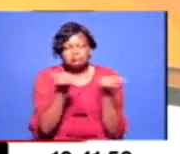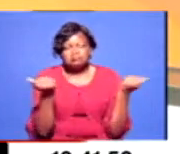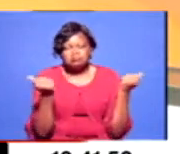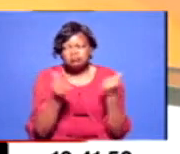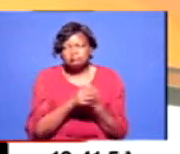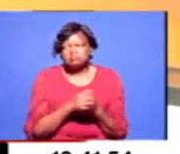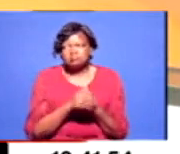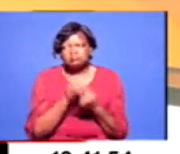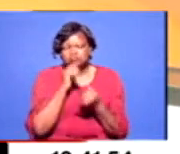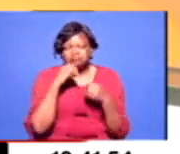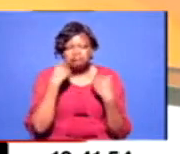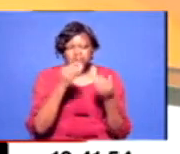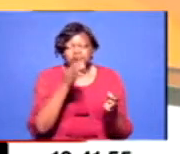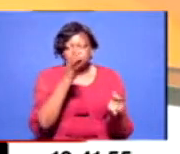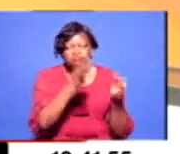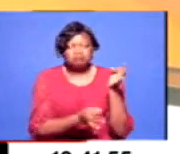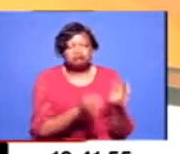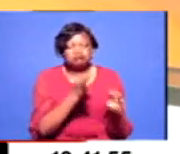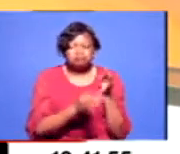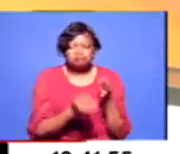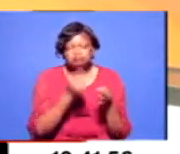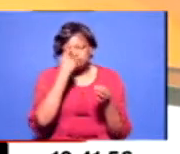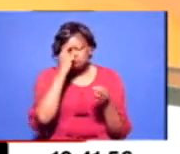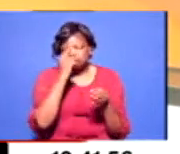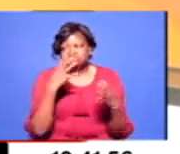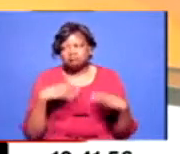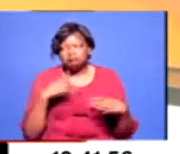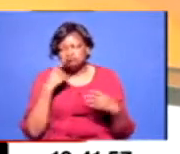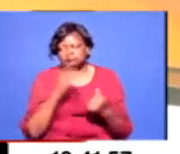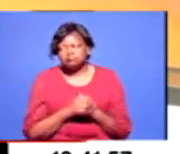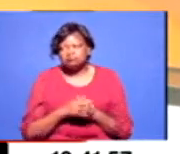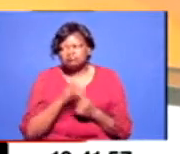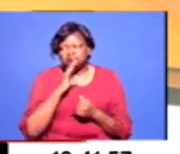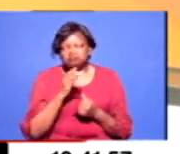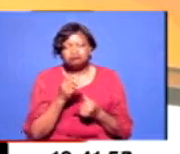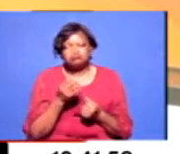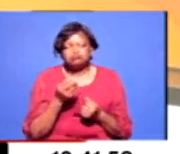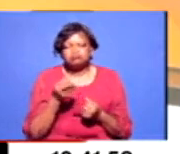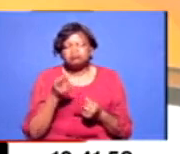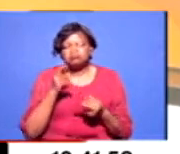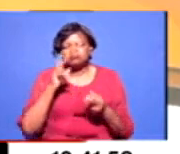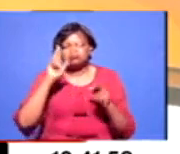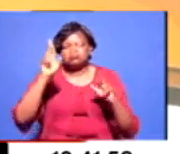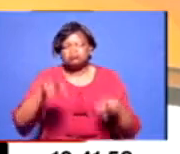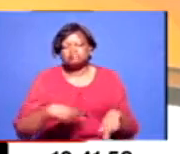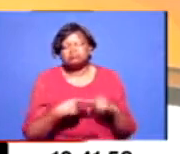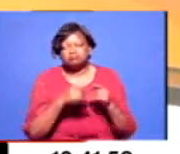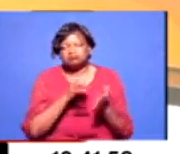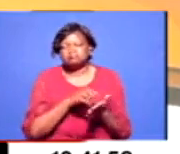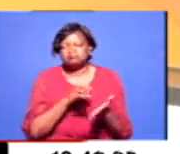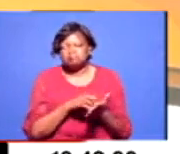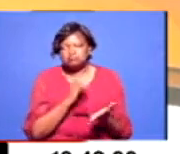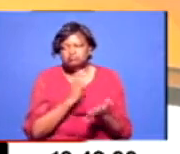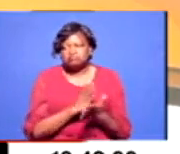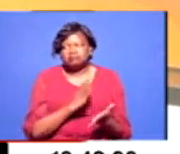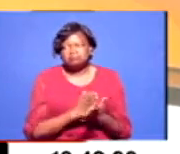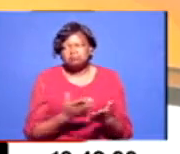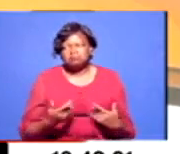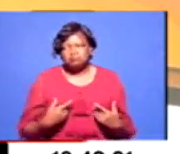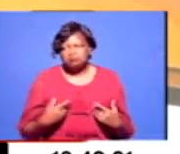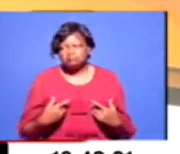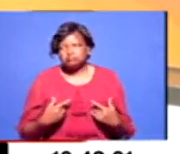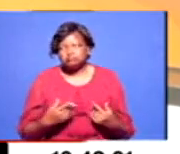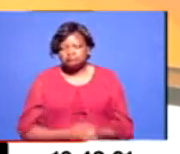giving justice for someone who has been abused. But these cases, despite the fact that we have a